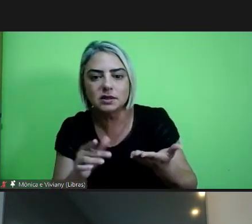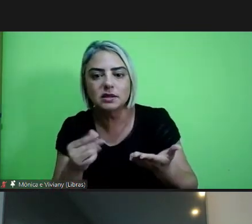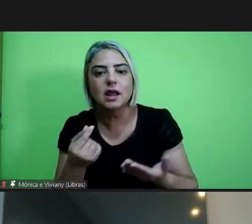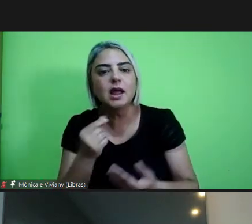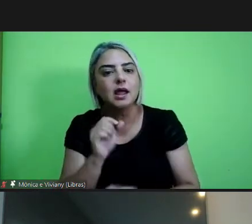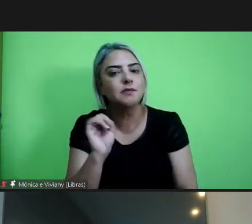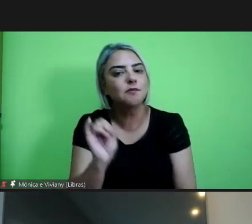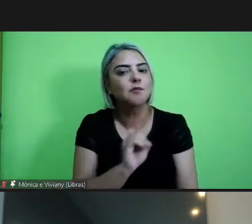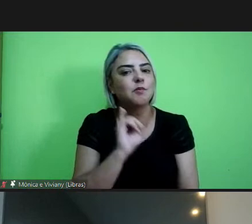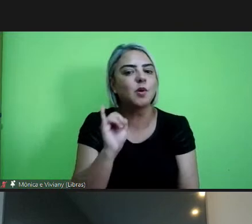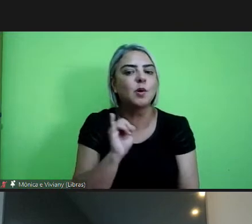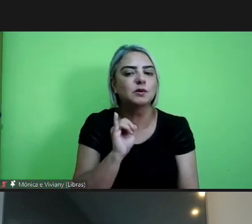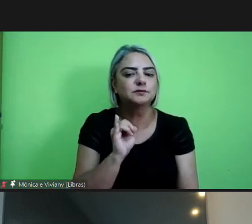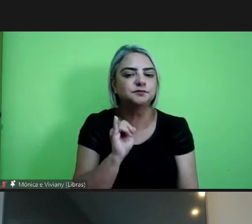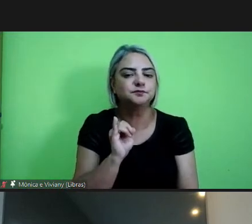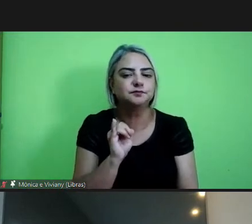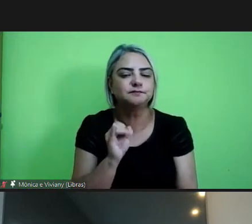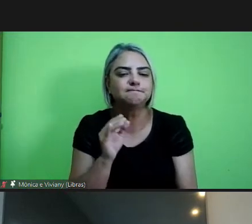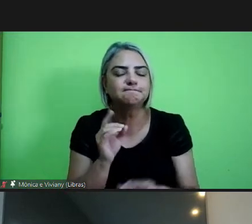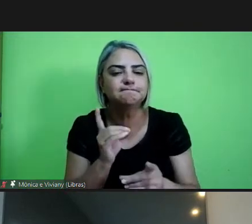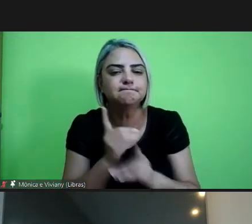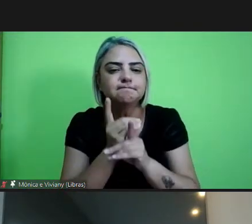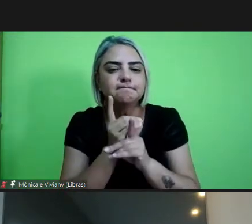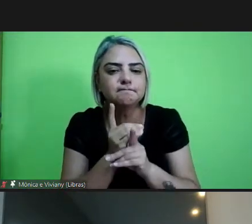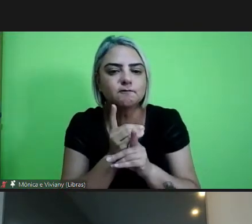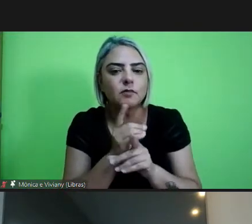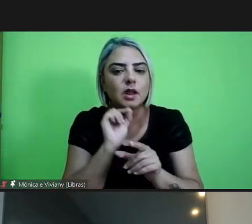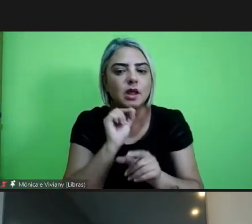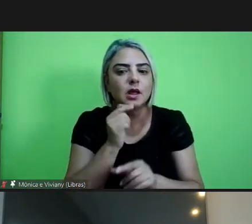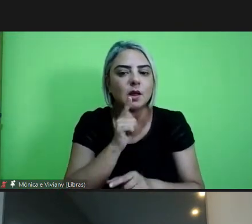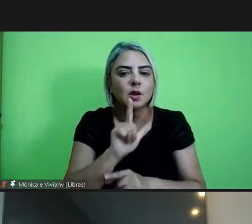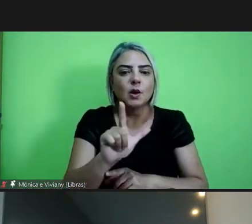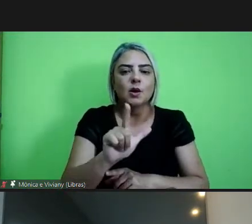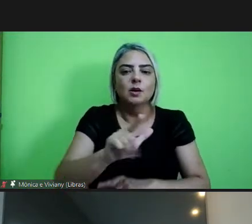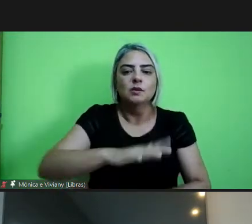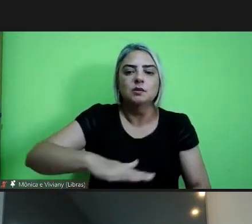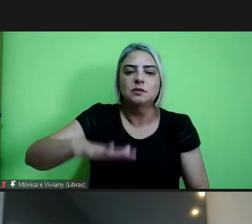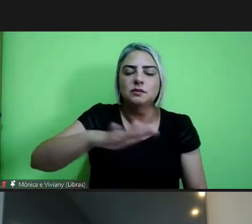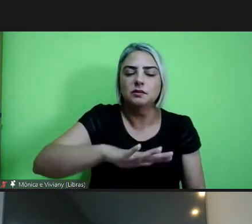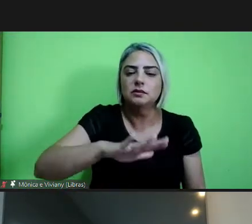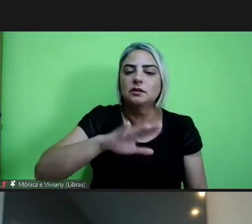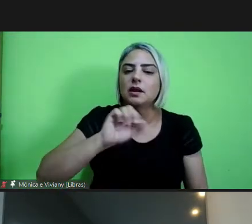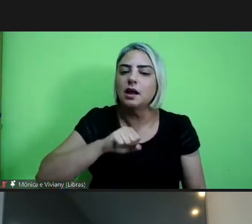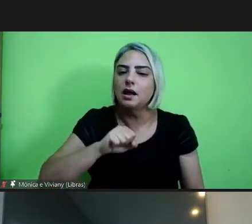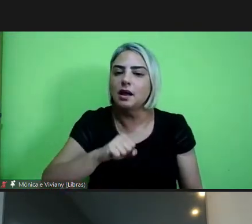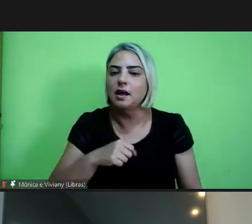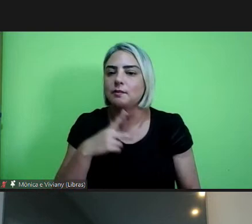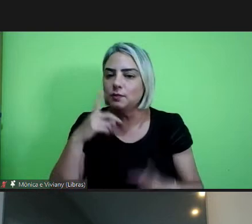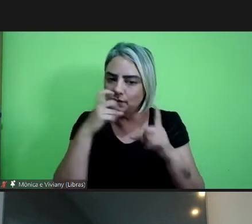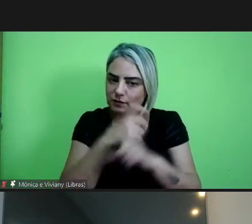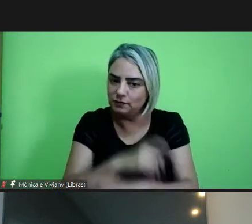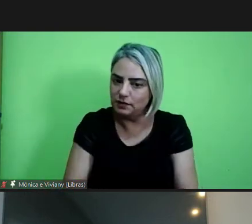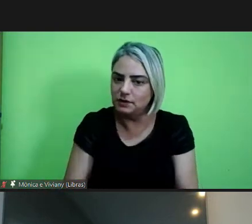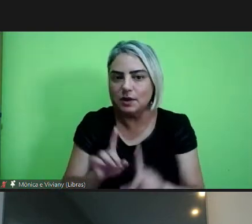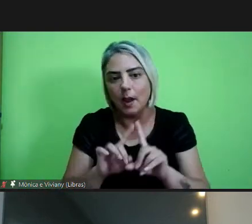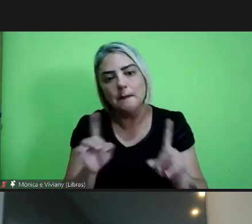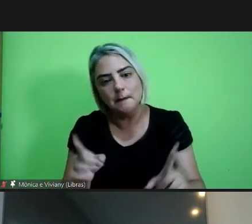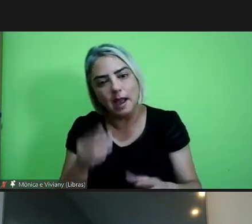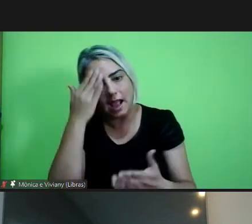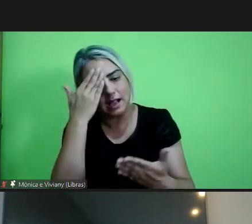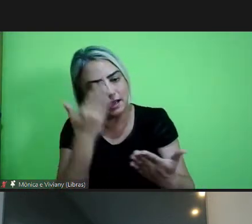other actions as well. That it's really important for us this moment, and to